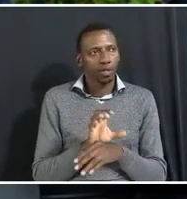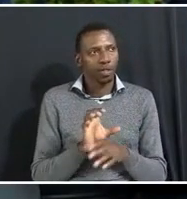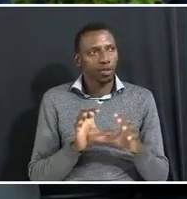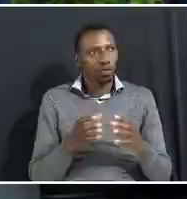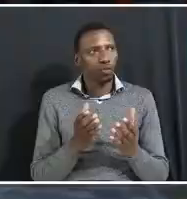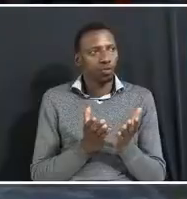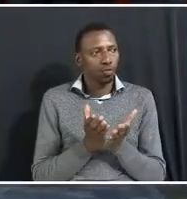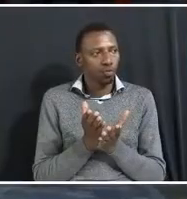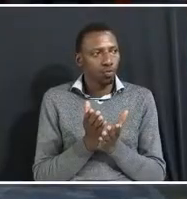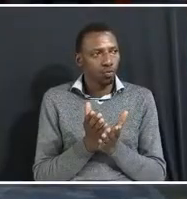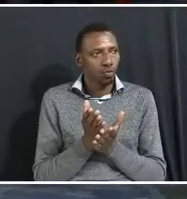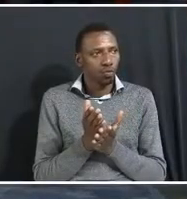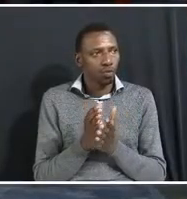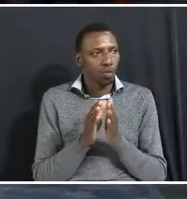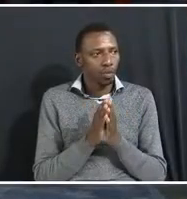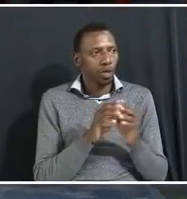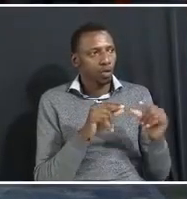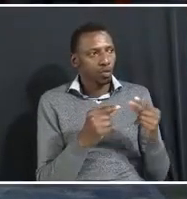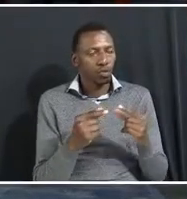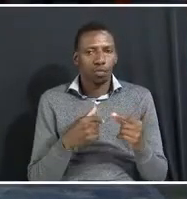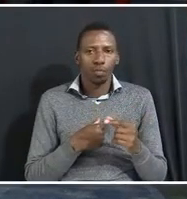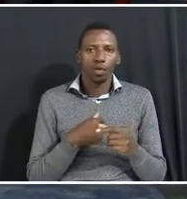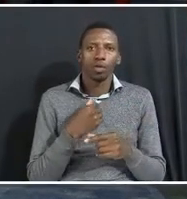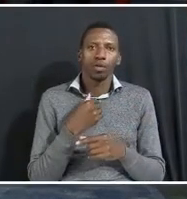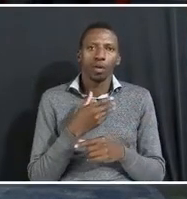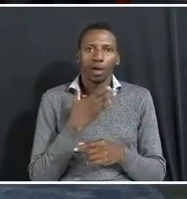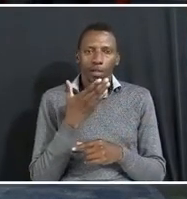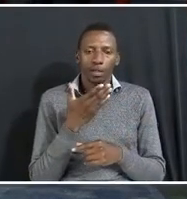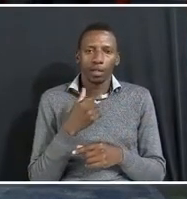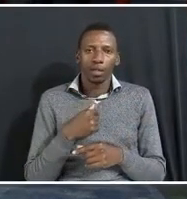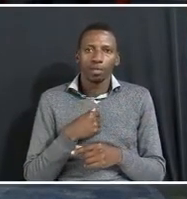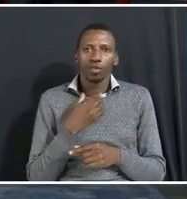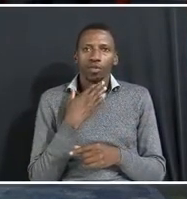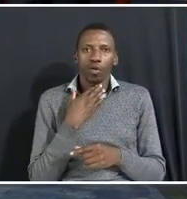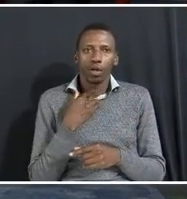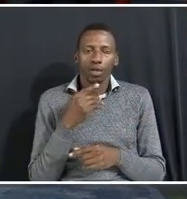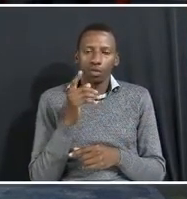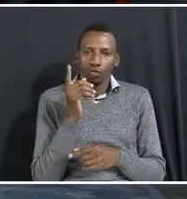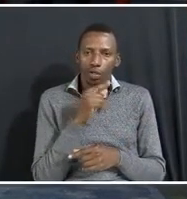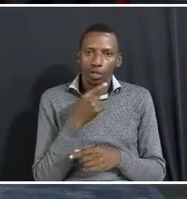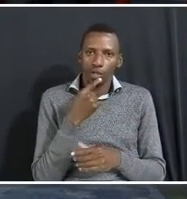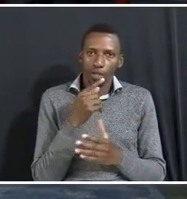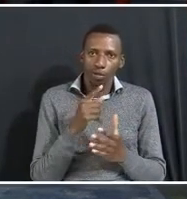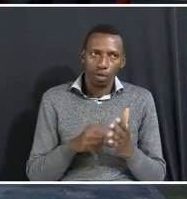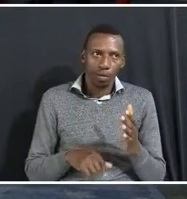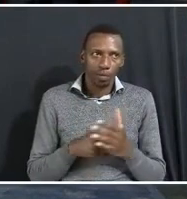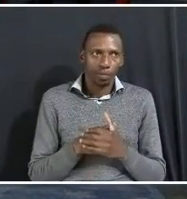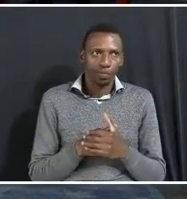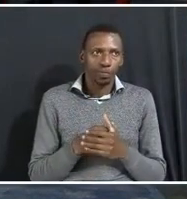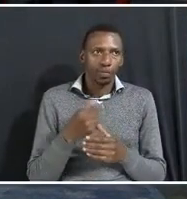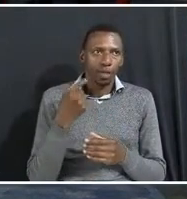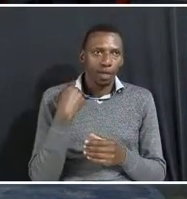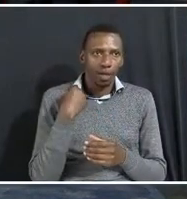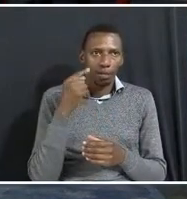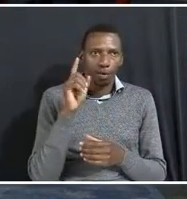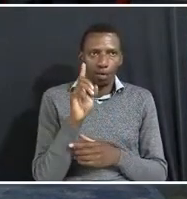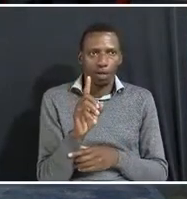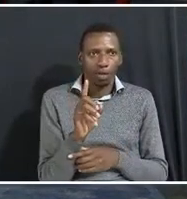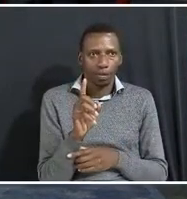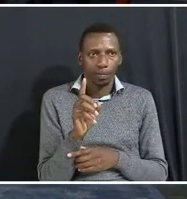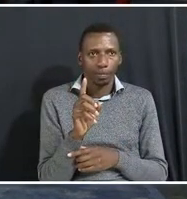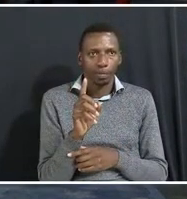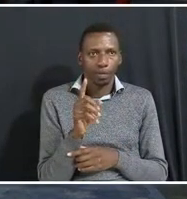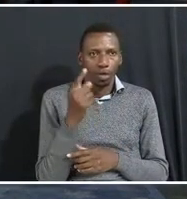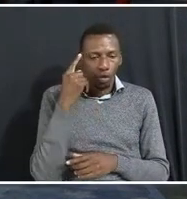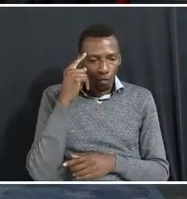cells? I want to do the parting shot by saying the following. Number one,